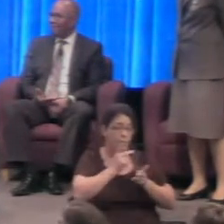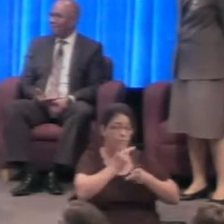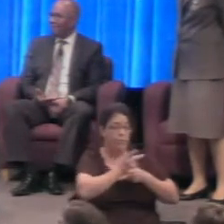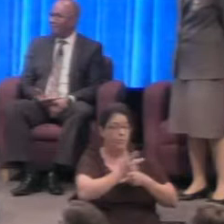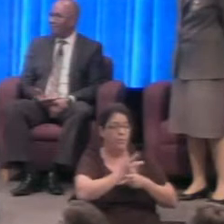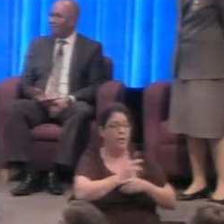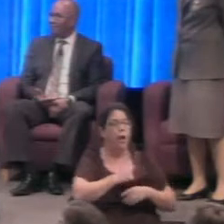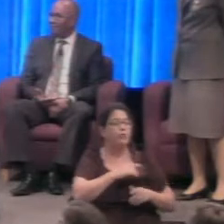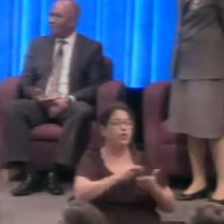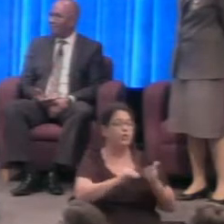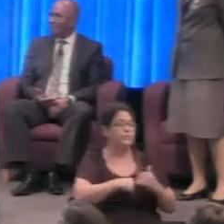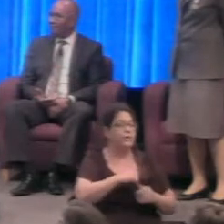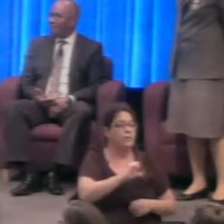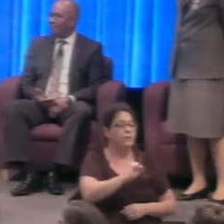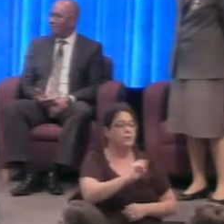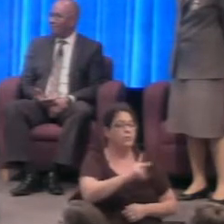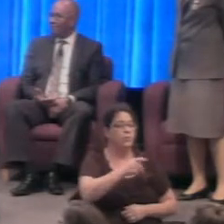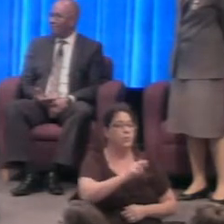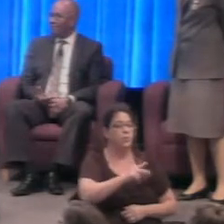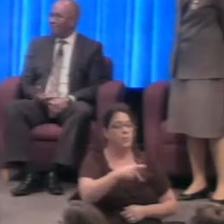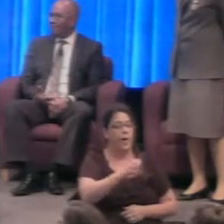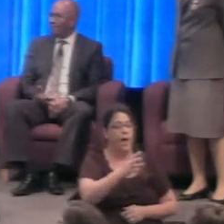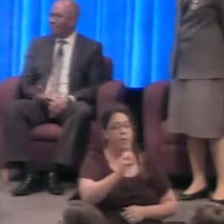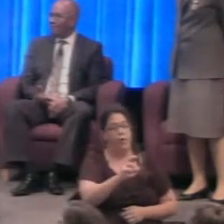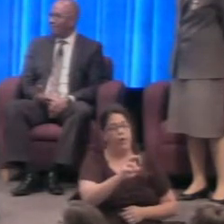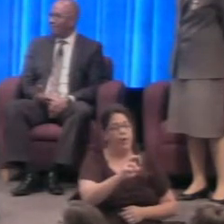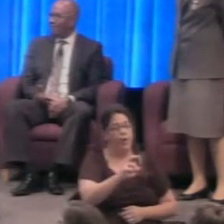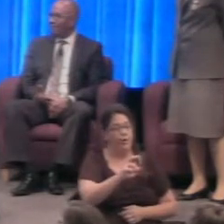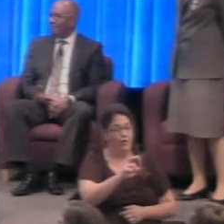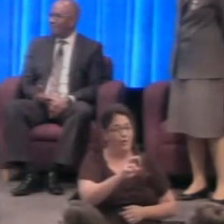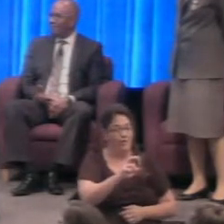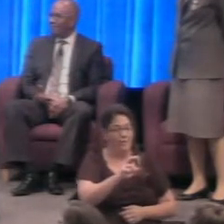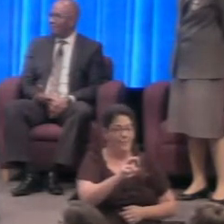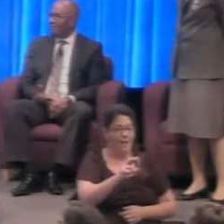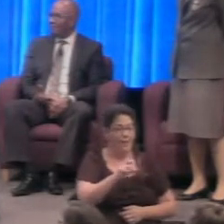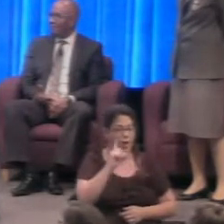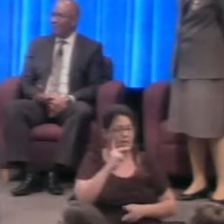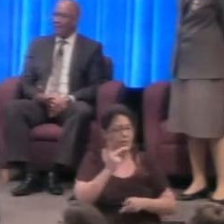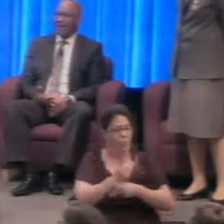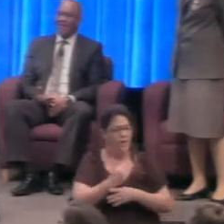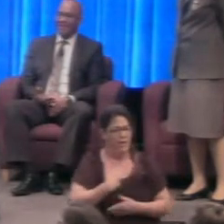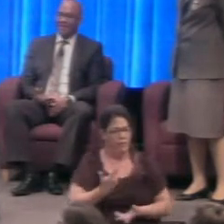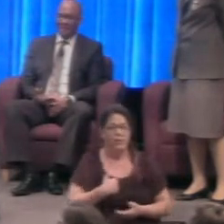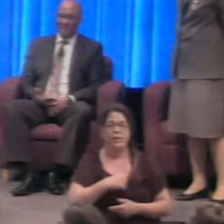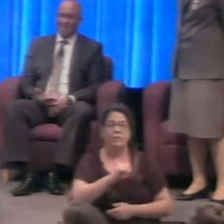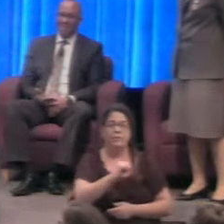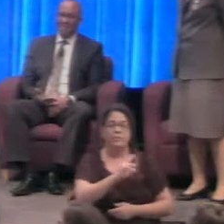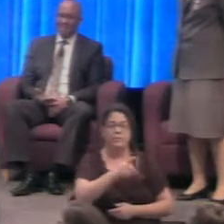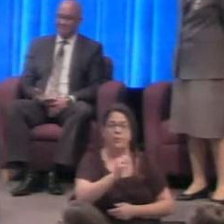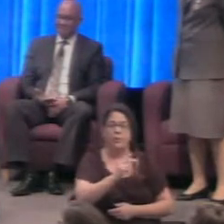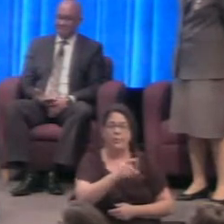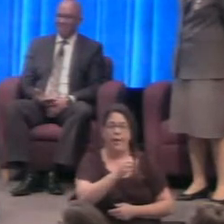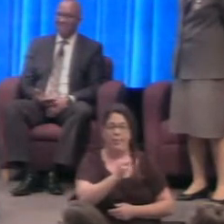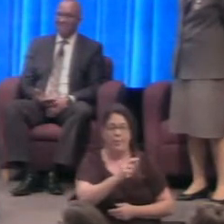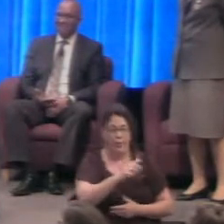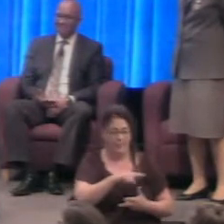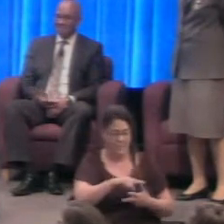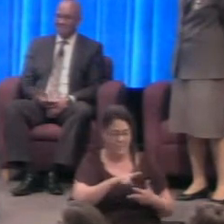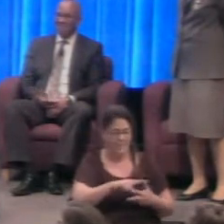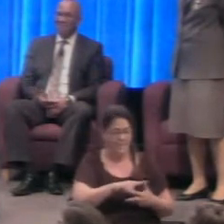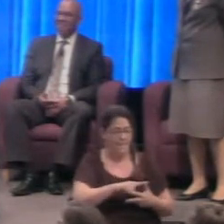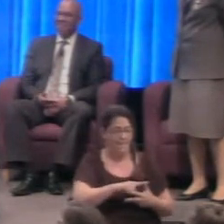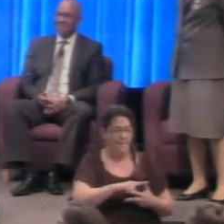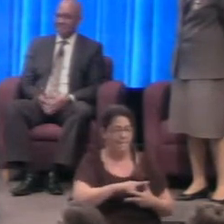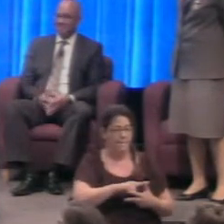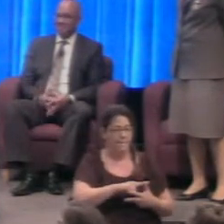Superpower number 1, critical thinking. Anybody who spent any time with Janet Miller watches